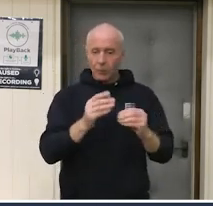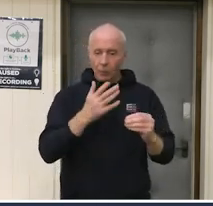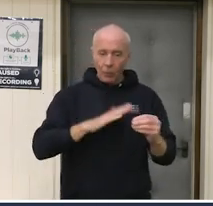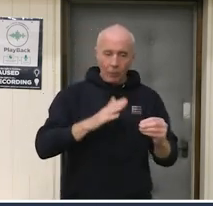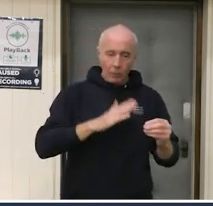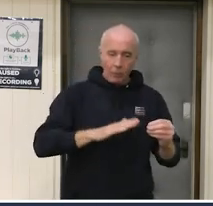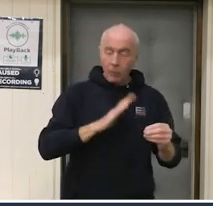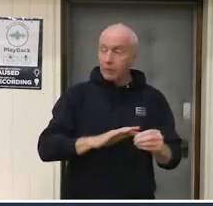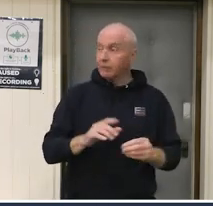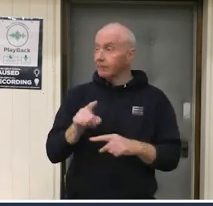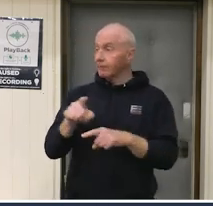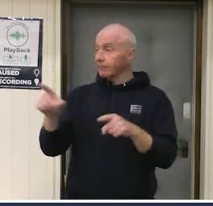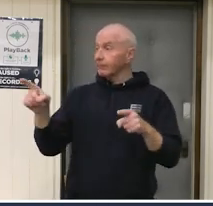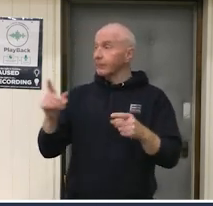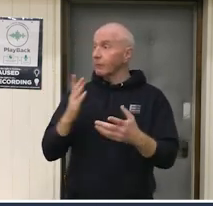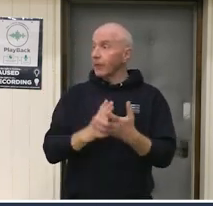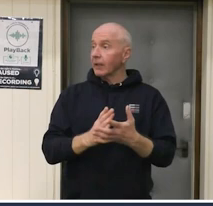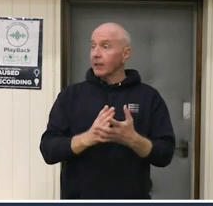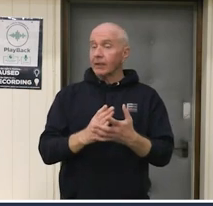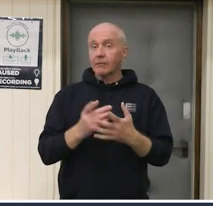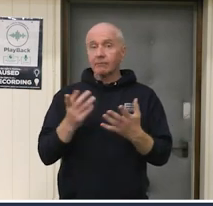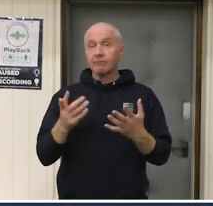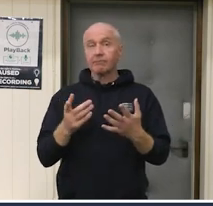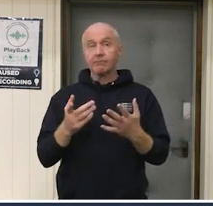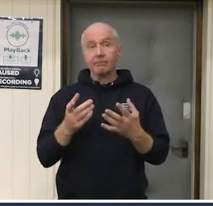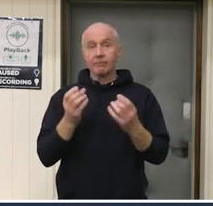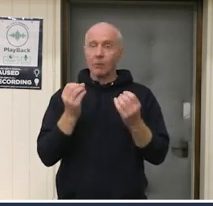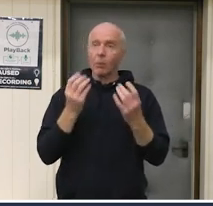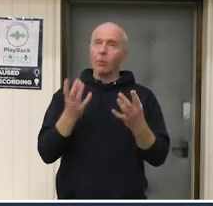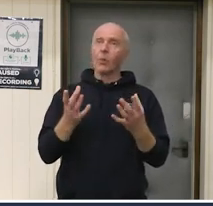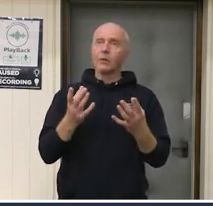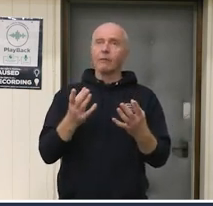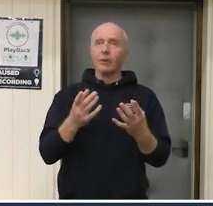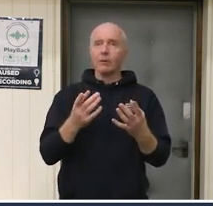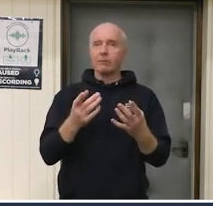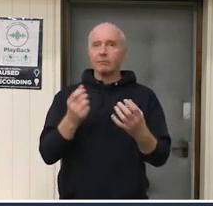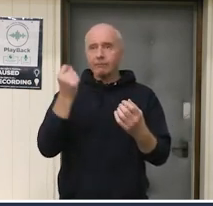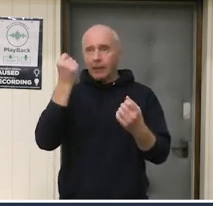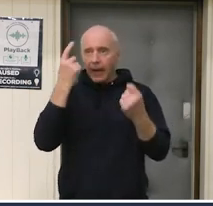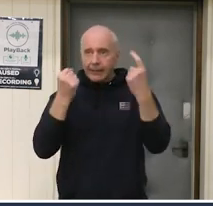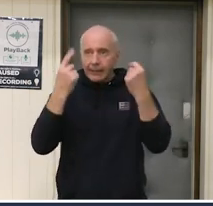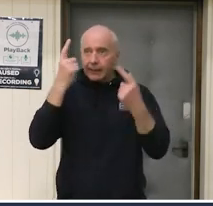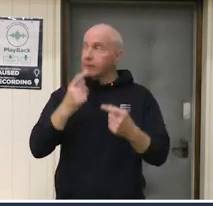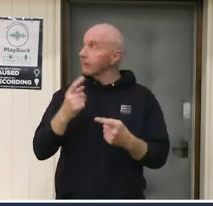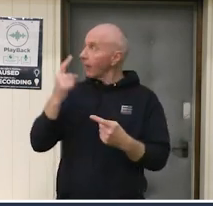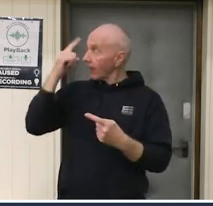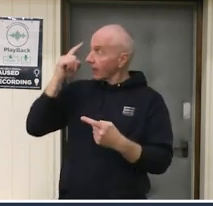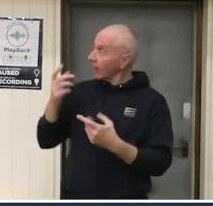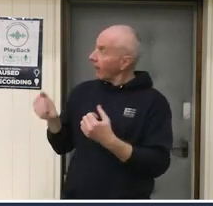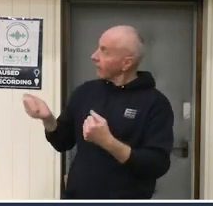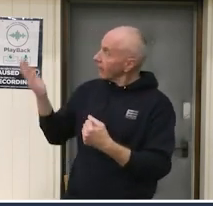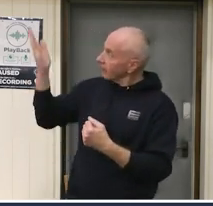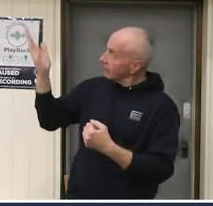These are all fabulous suggestions. I think most of them are on there, yeah?